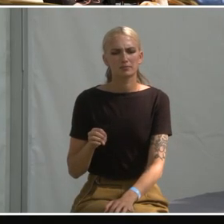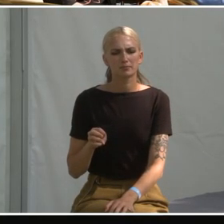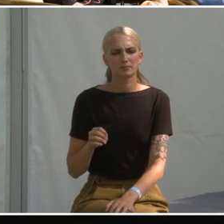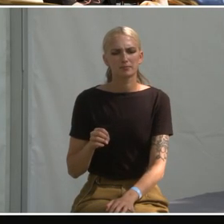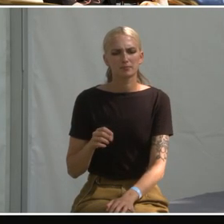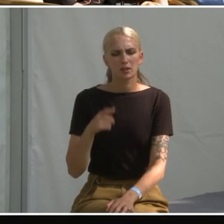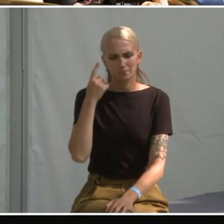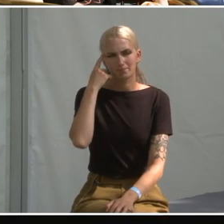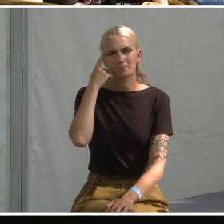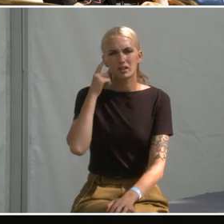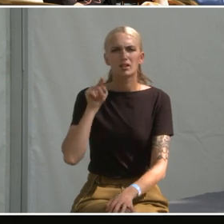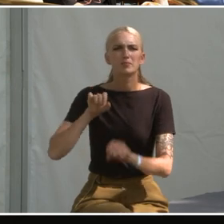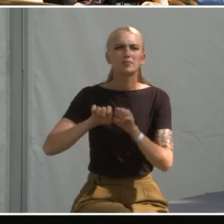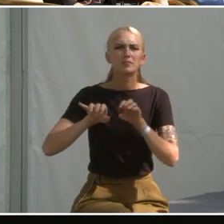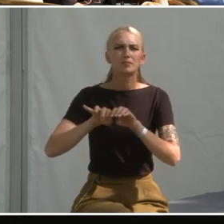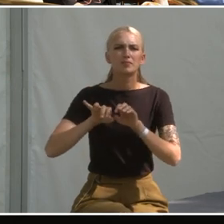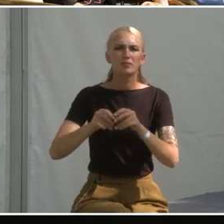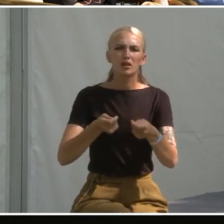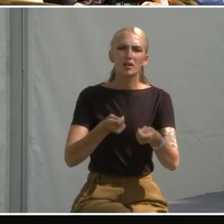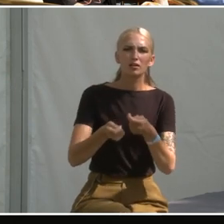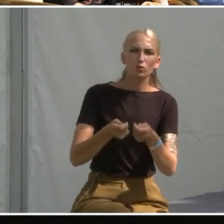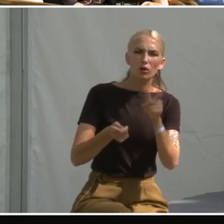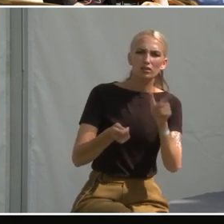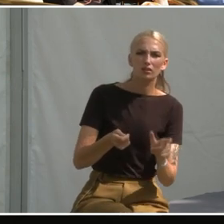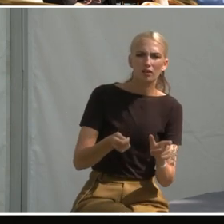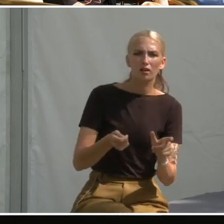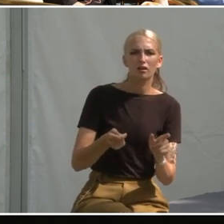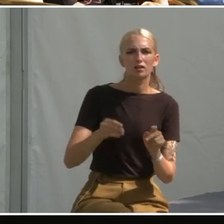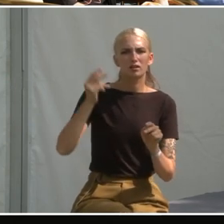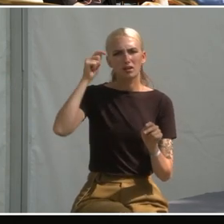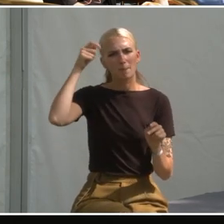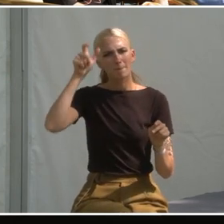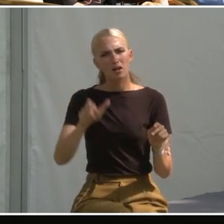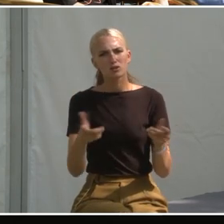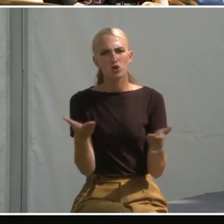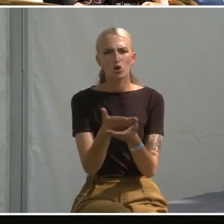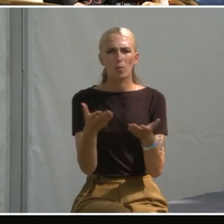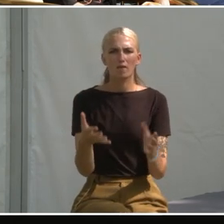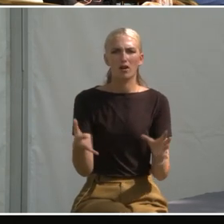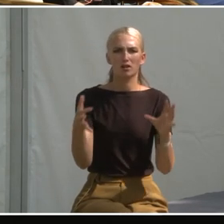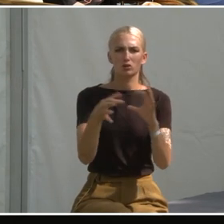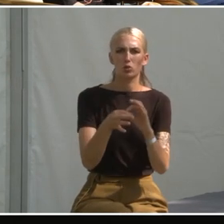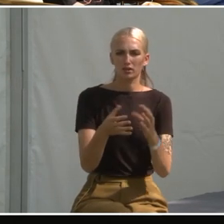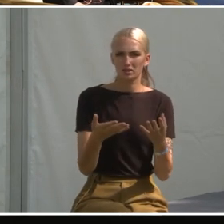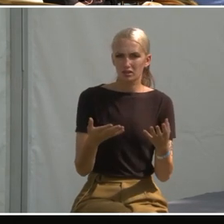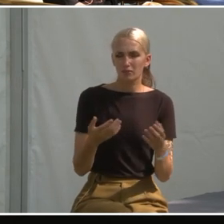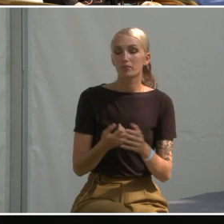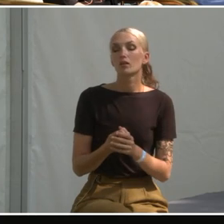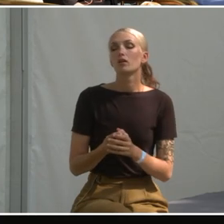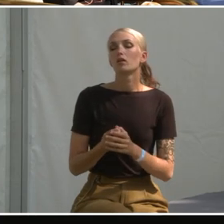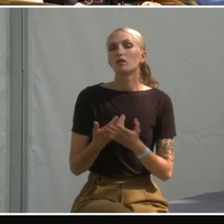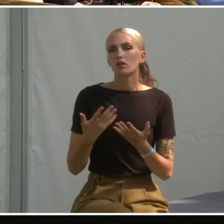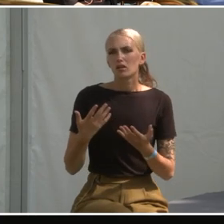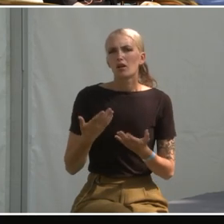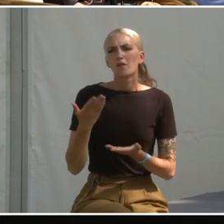as I remember it, talked about sort of mentor-mentee relation. I mean, you know, what are ways for young people who've left their home? They may not have that connection with